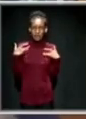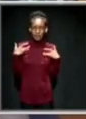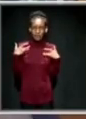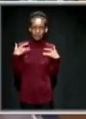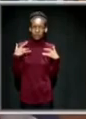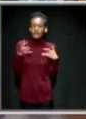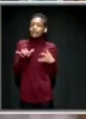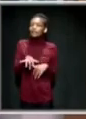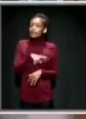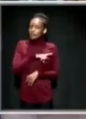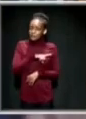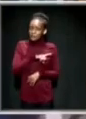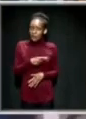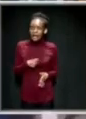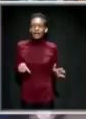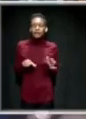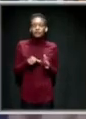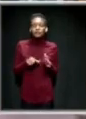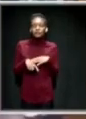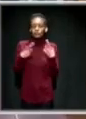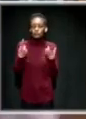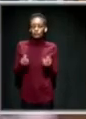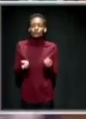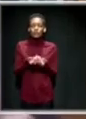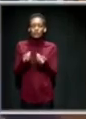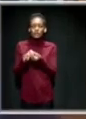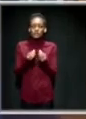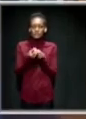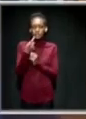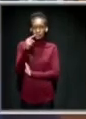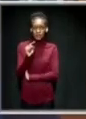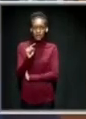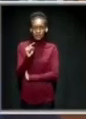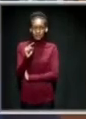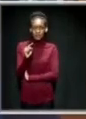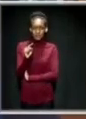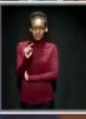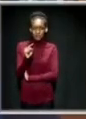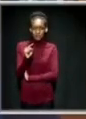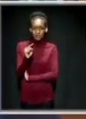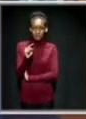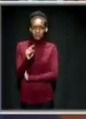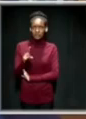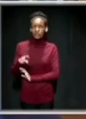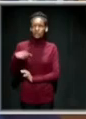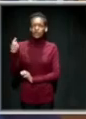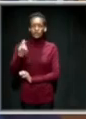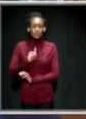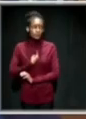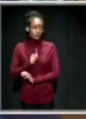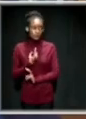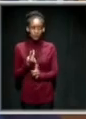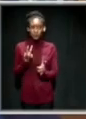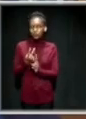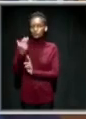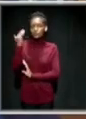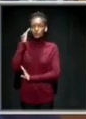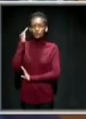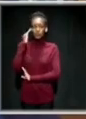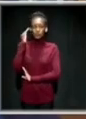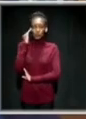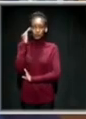it's important to do the right things during that critical period. We further know that the